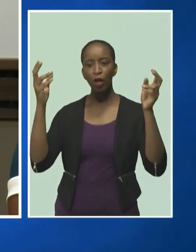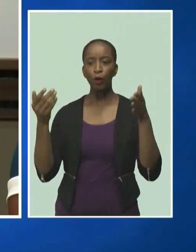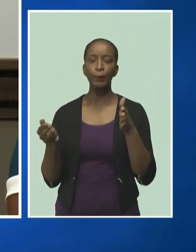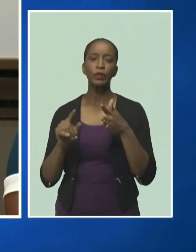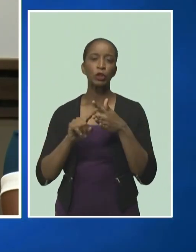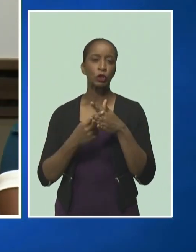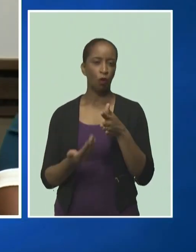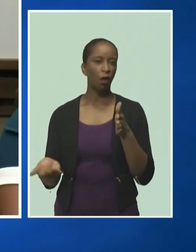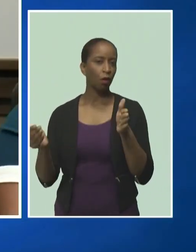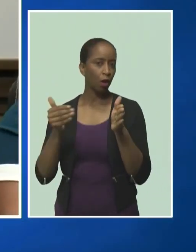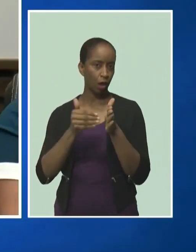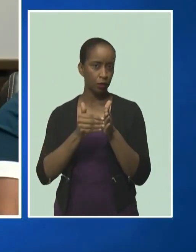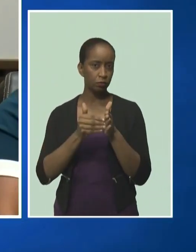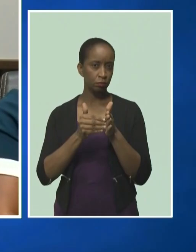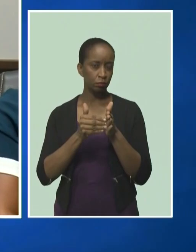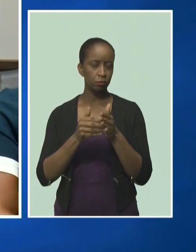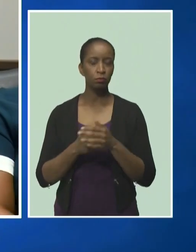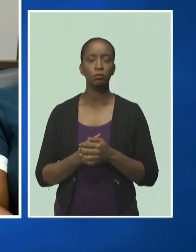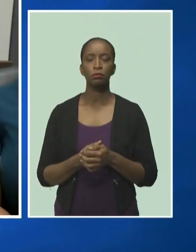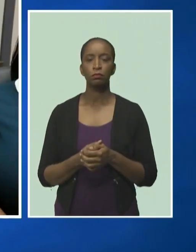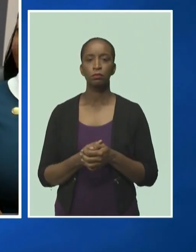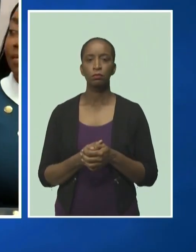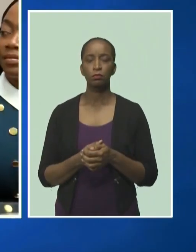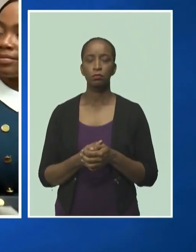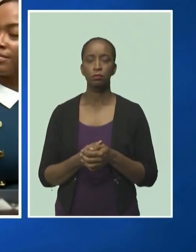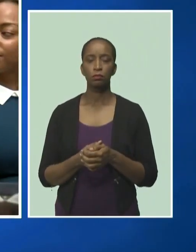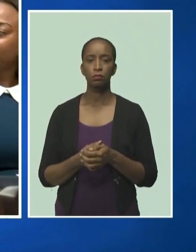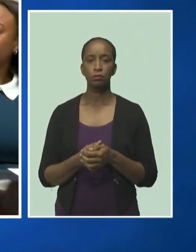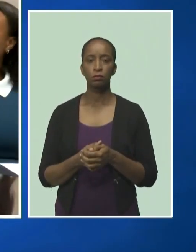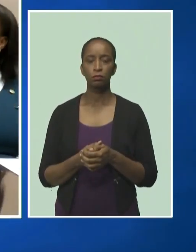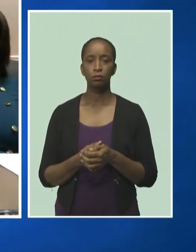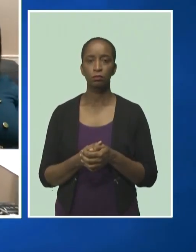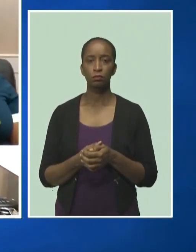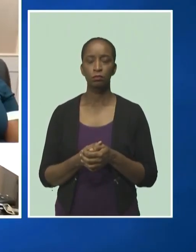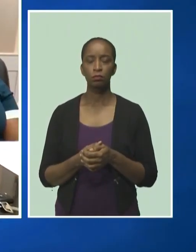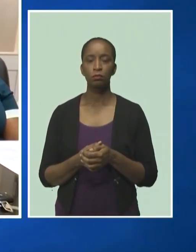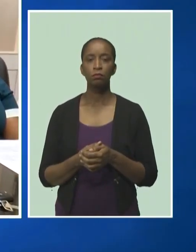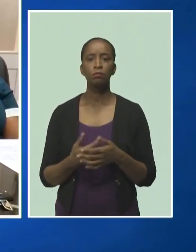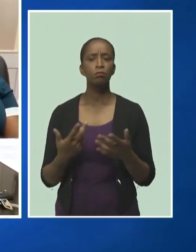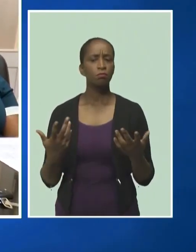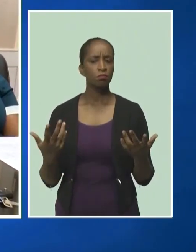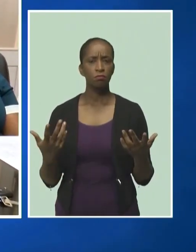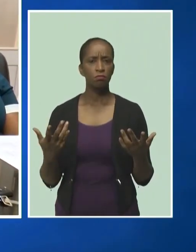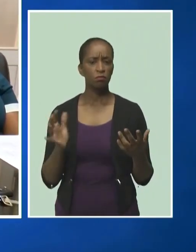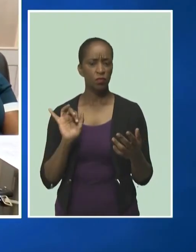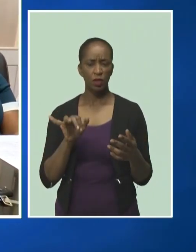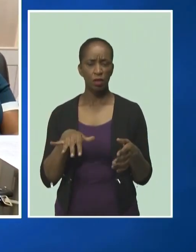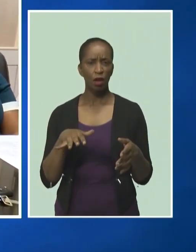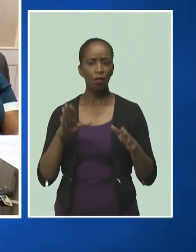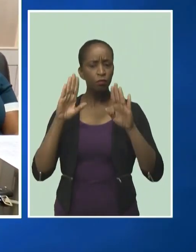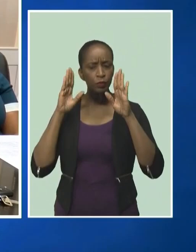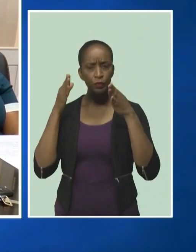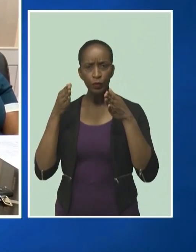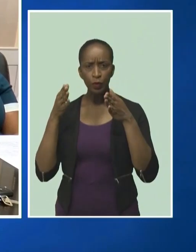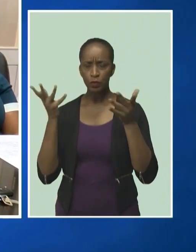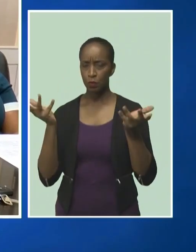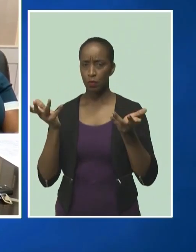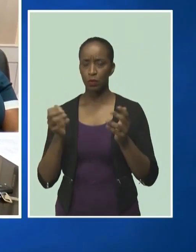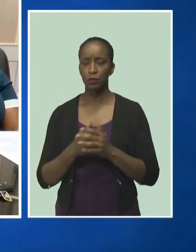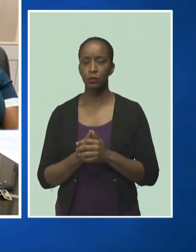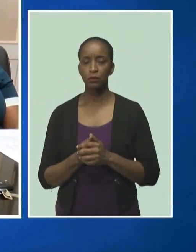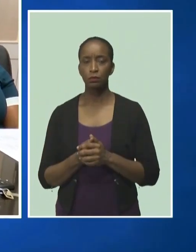rebirth of this event. It is addressing the issues of